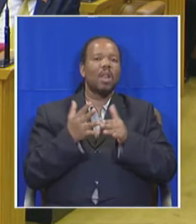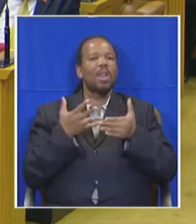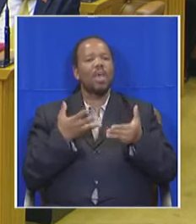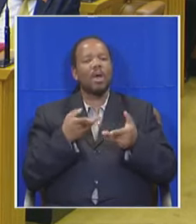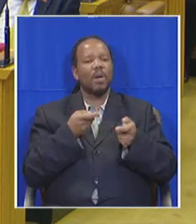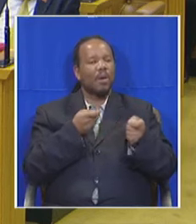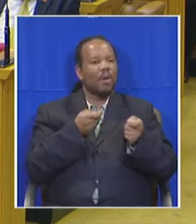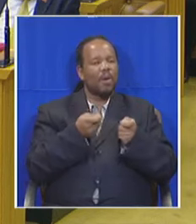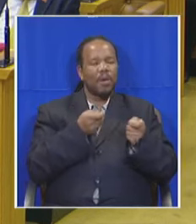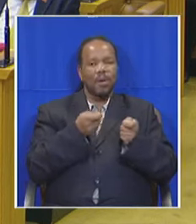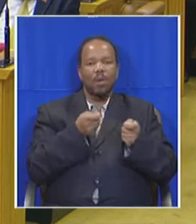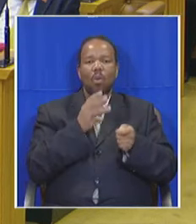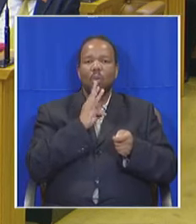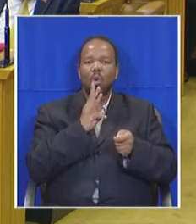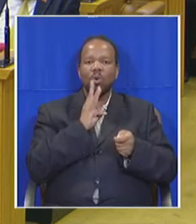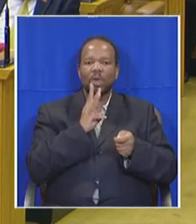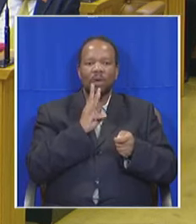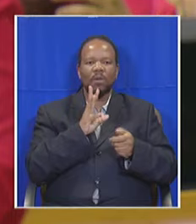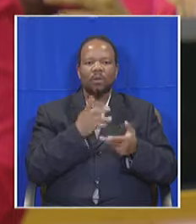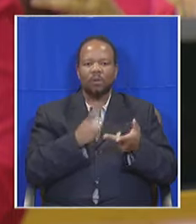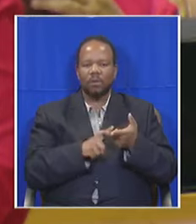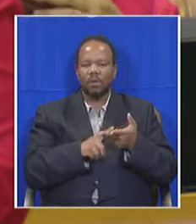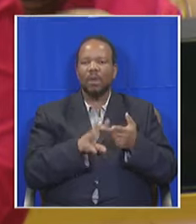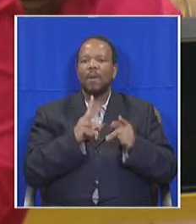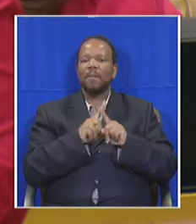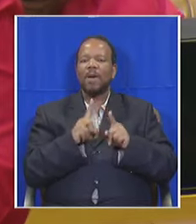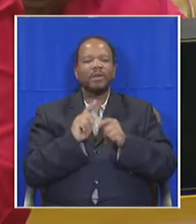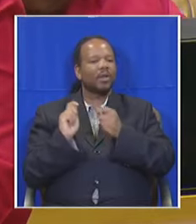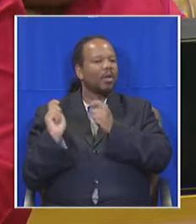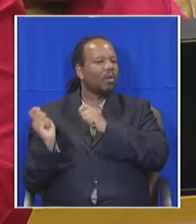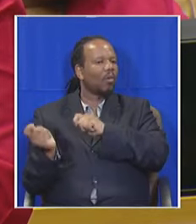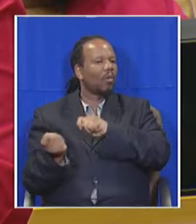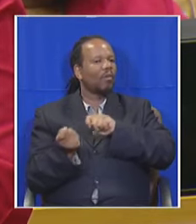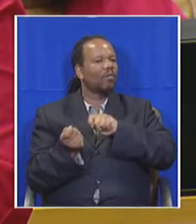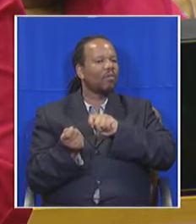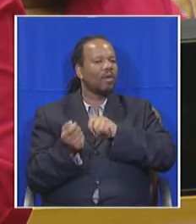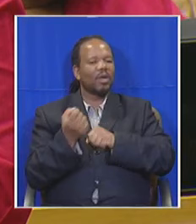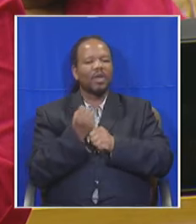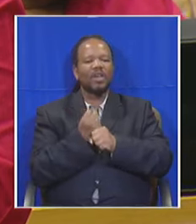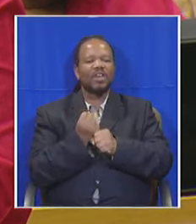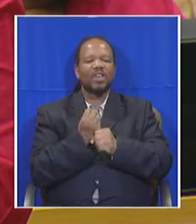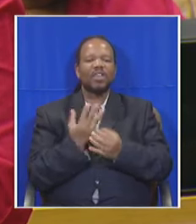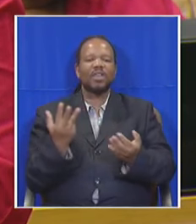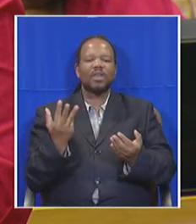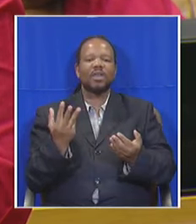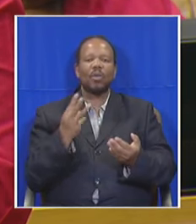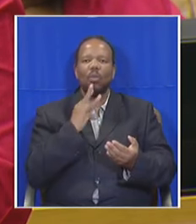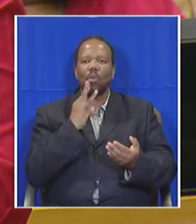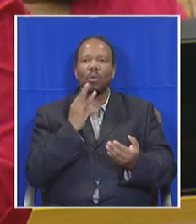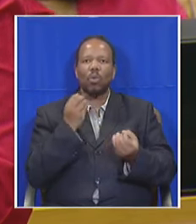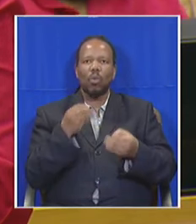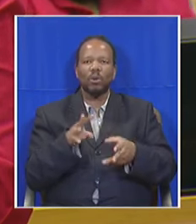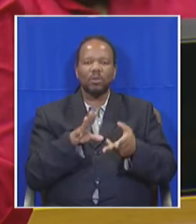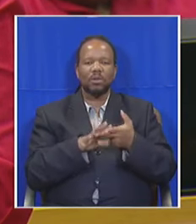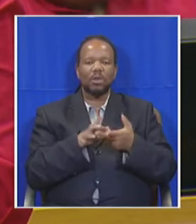already limited supply of water, golf courses continue to remain green and waste our limited water supply. Rand